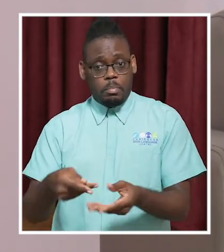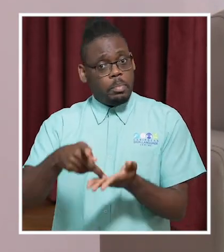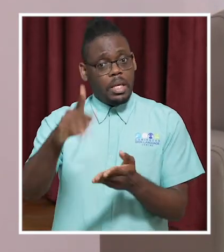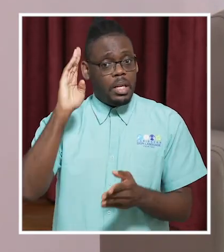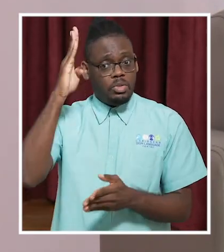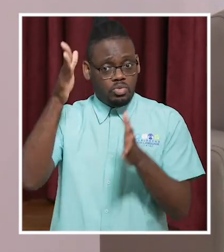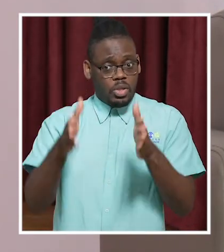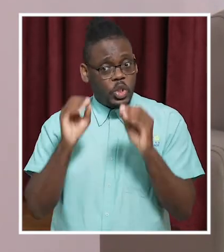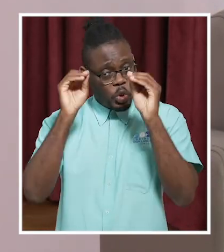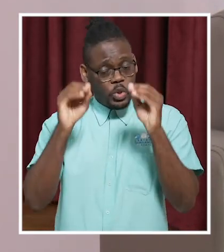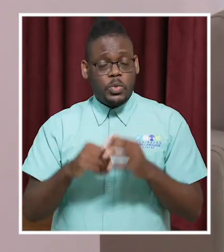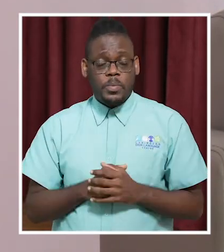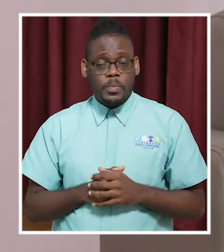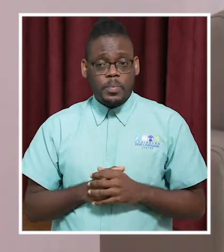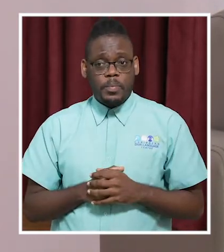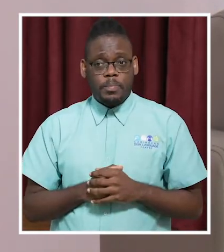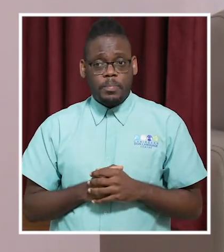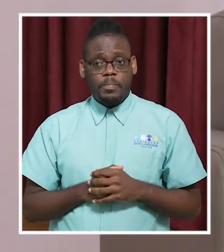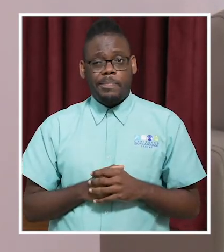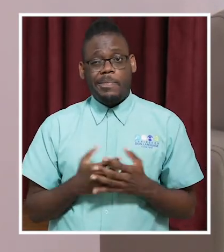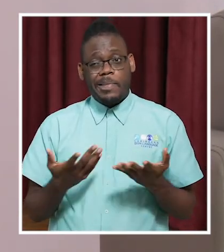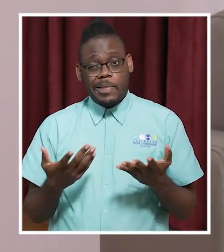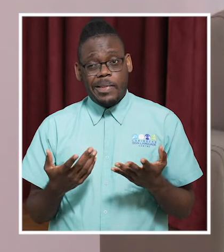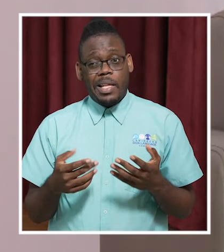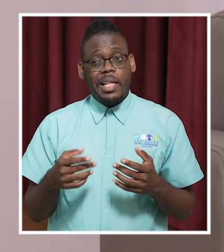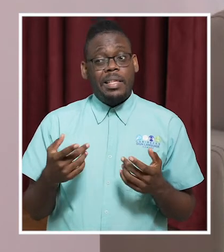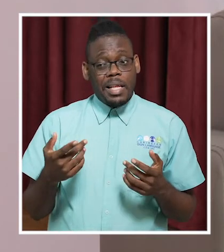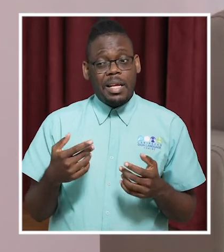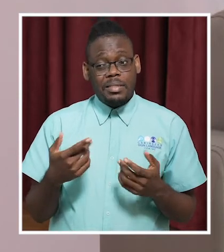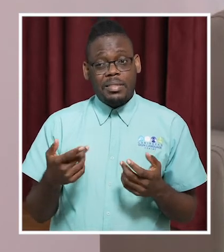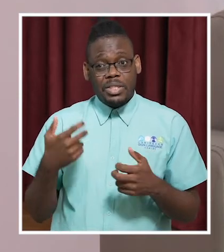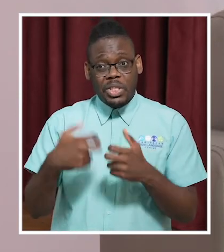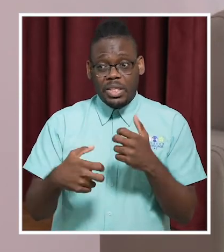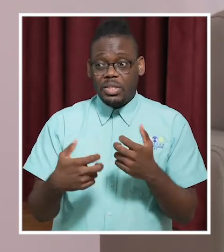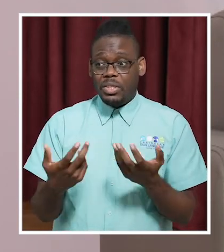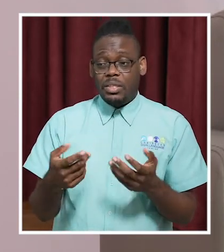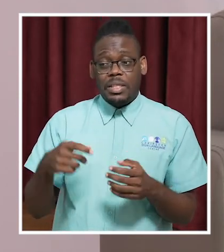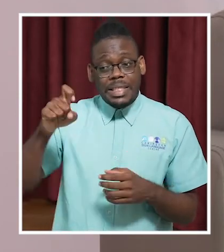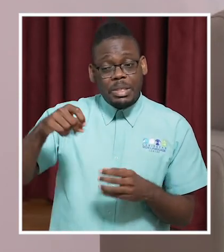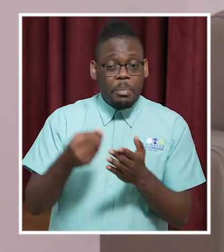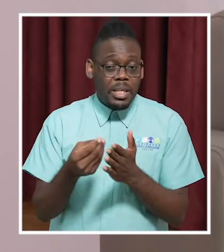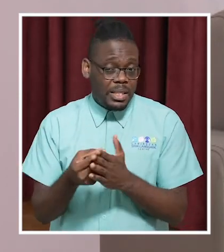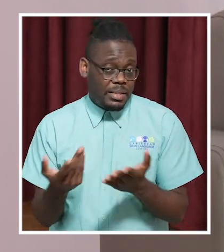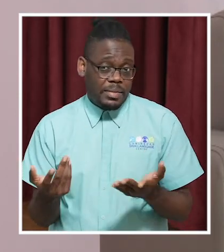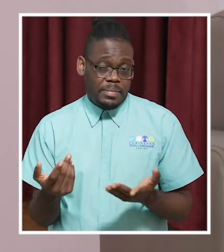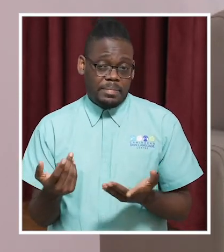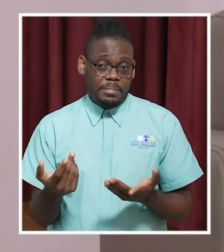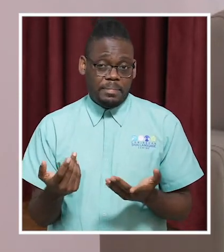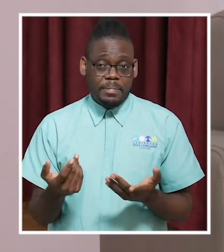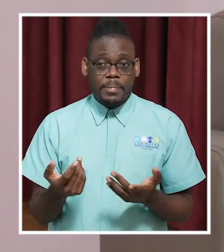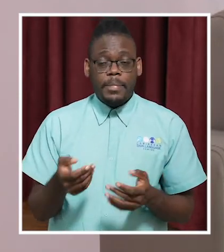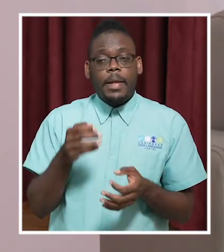that challenge of funding? Because everything requires funding. If you're going to subsidize the diagnosis, you have to get funds for